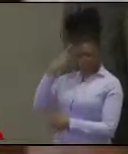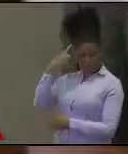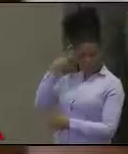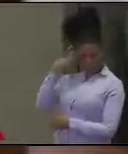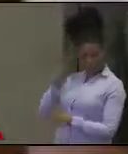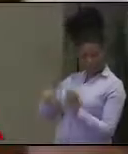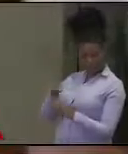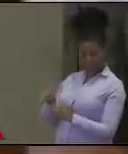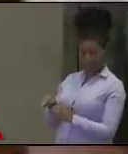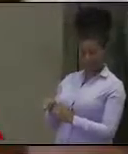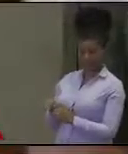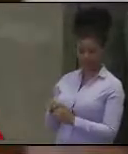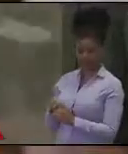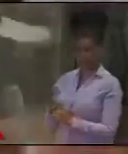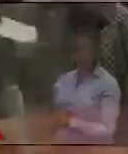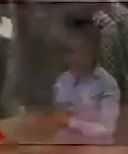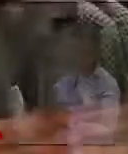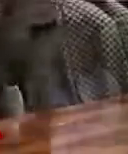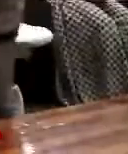certificate.